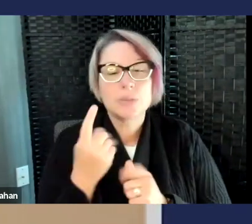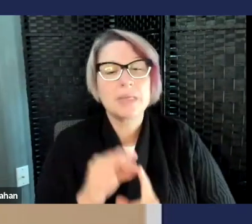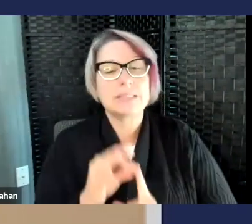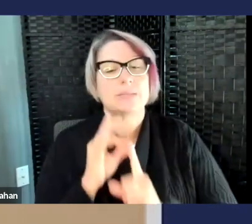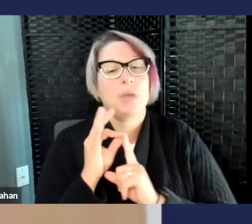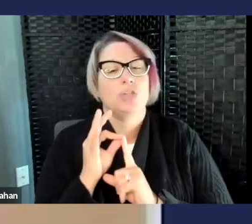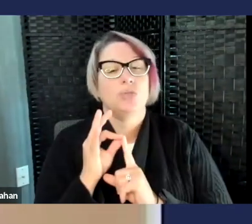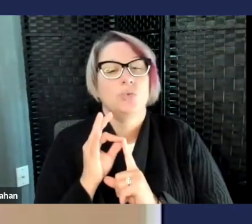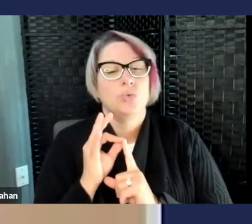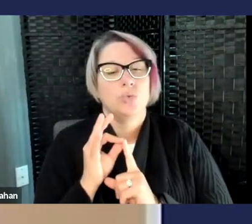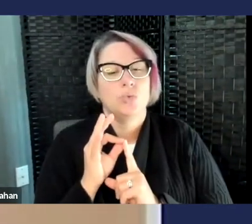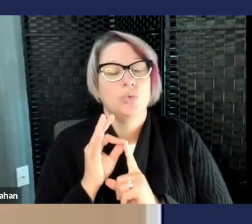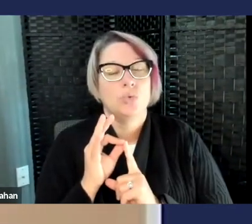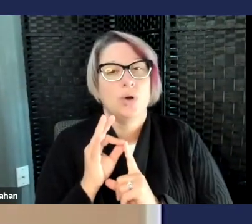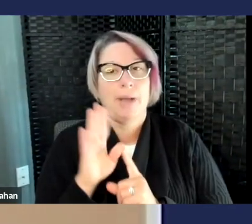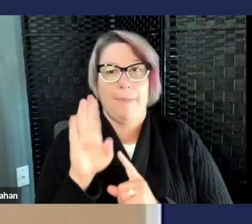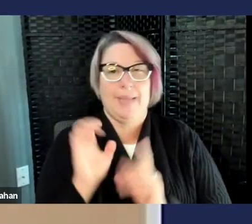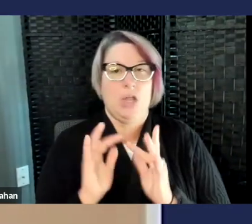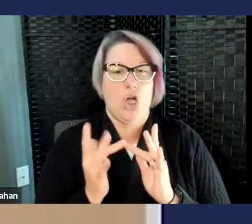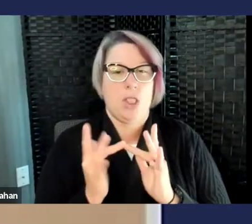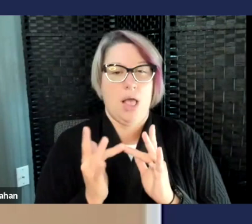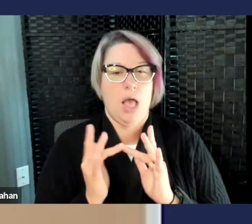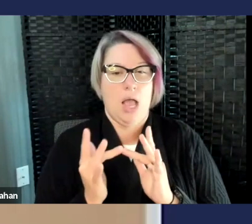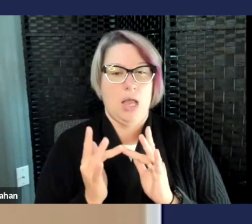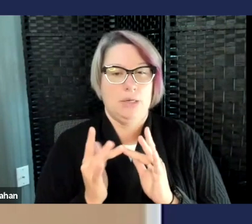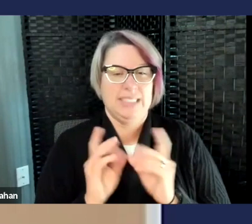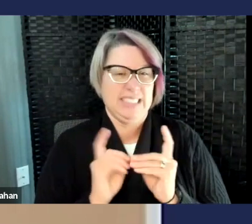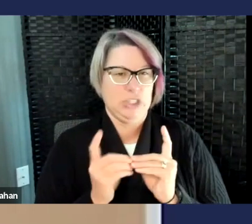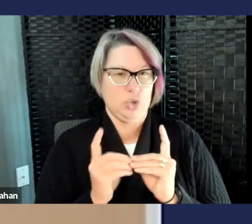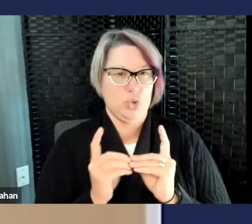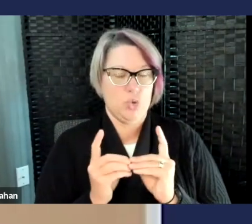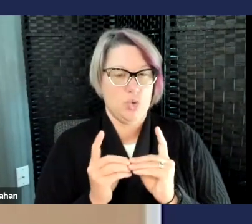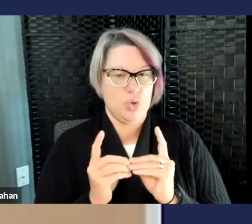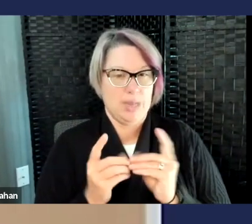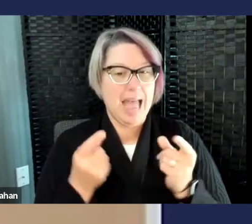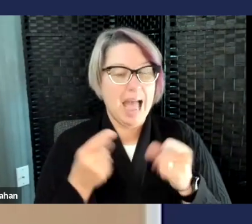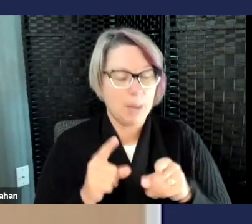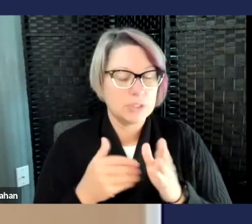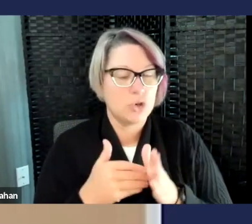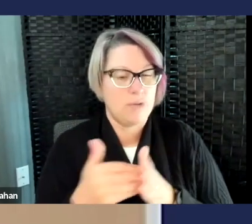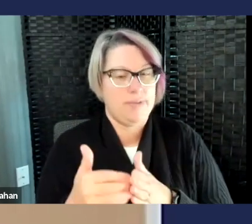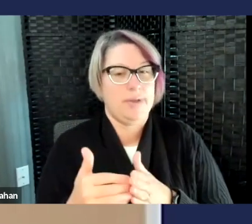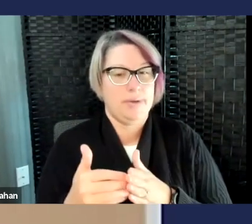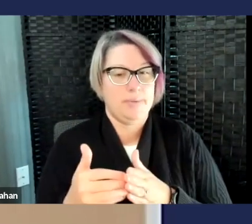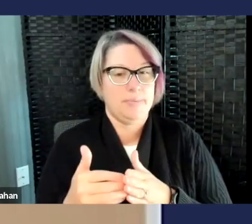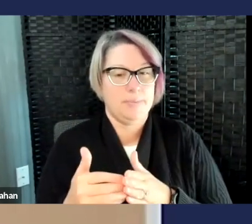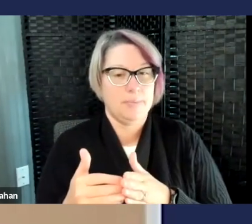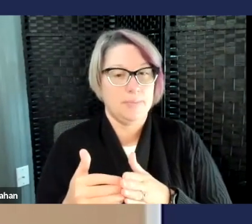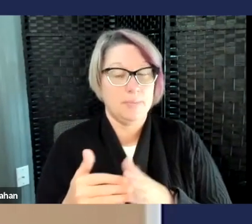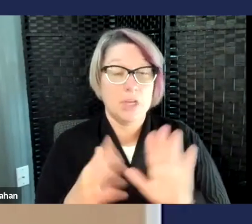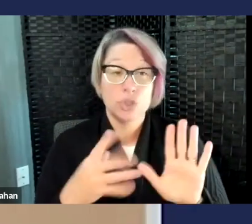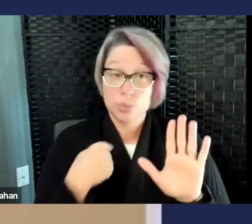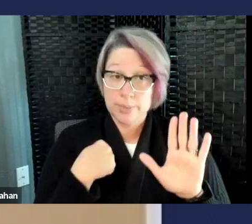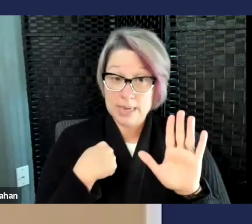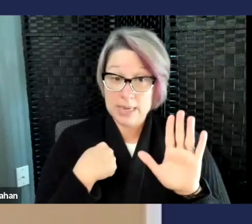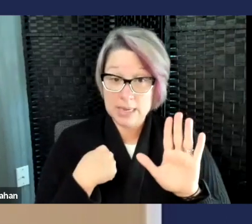about being online and being digital, where it happens a lot. And to me, and we'll